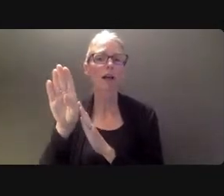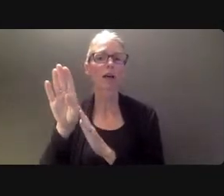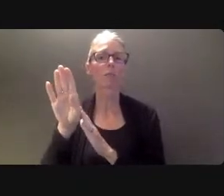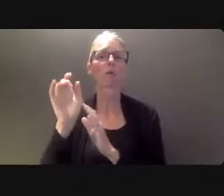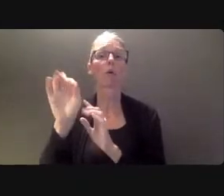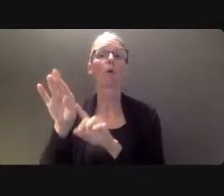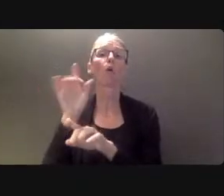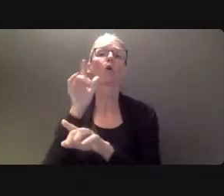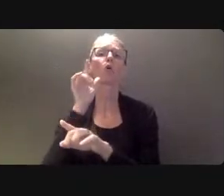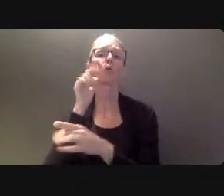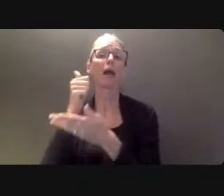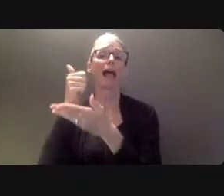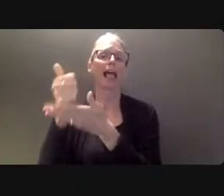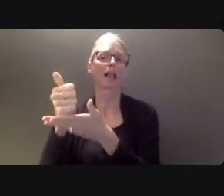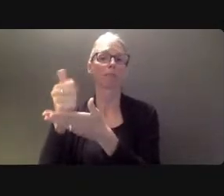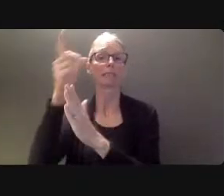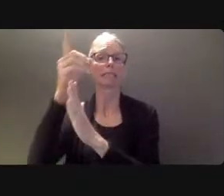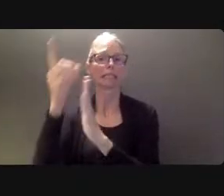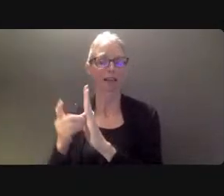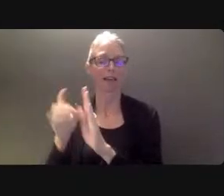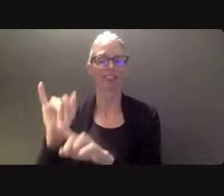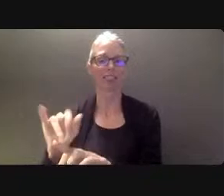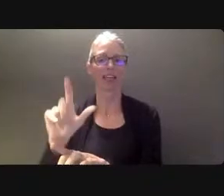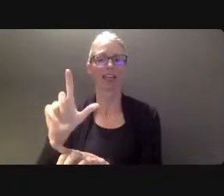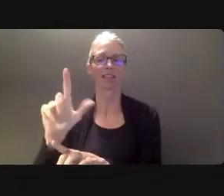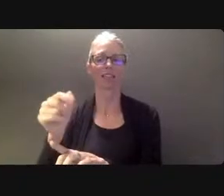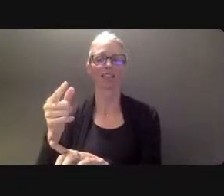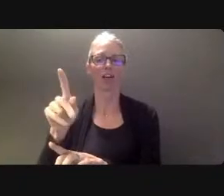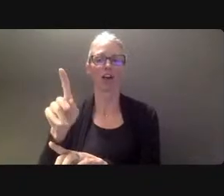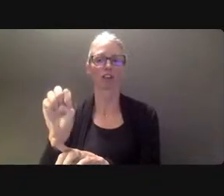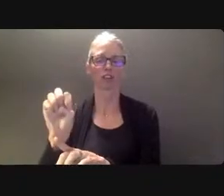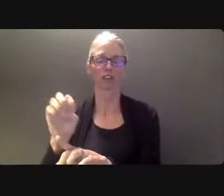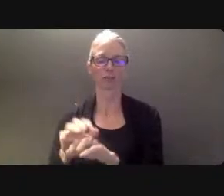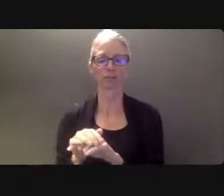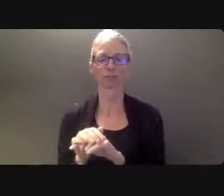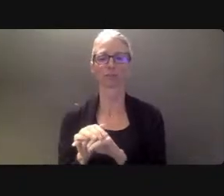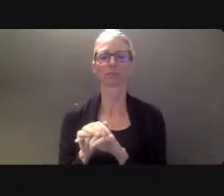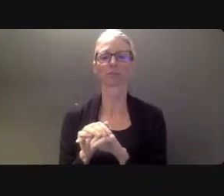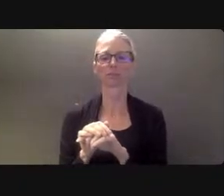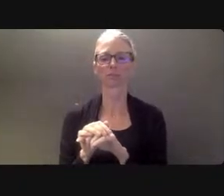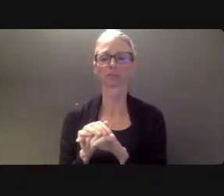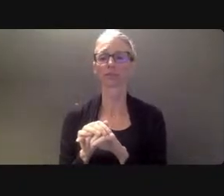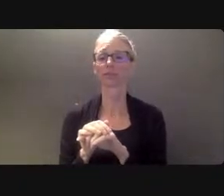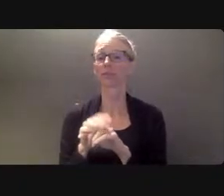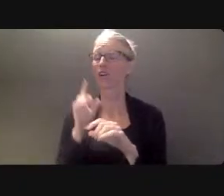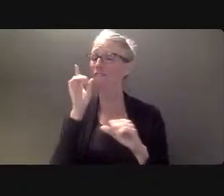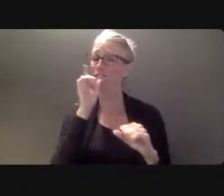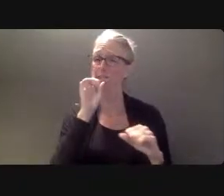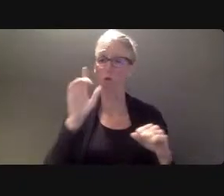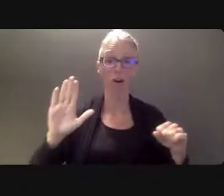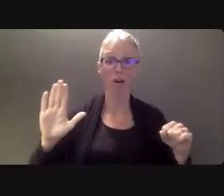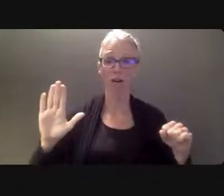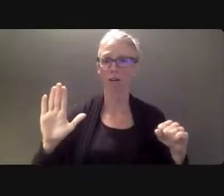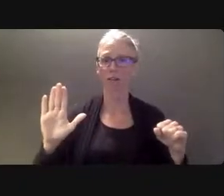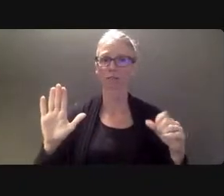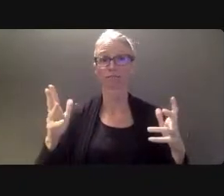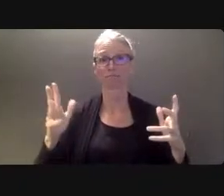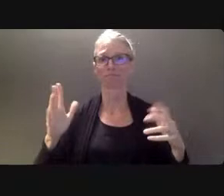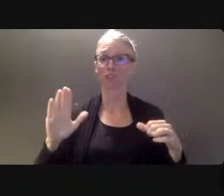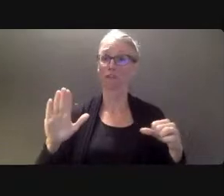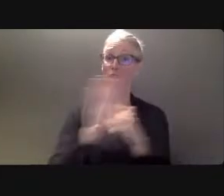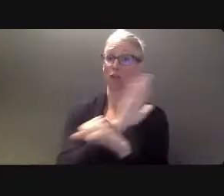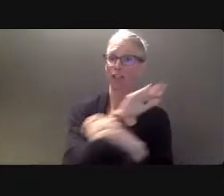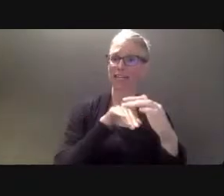lodge, but it's not that to make it fully accessible or partially accessible. It